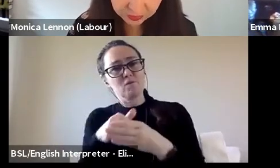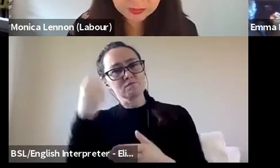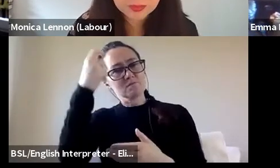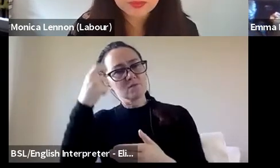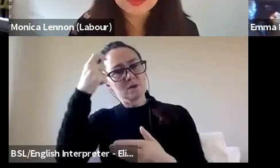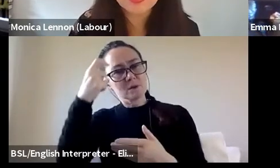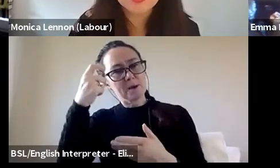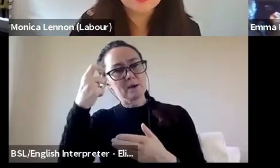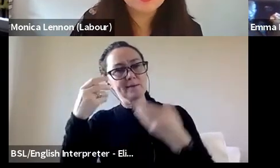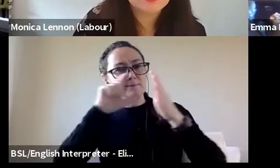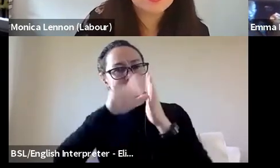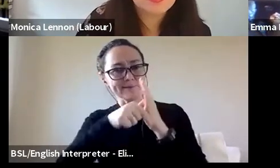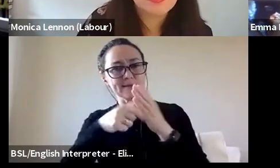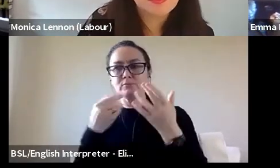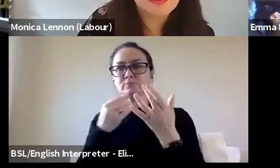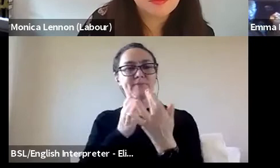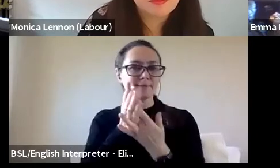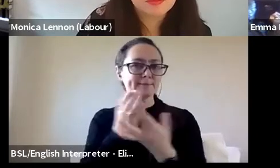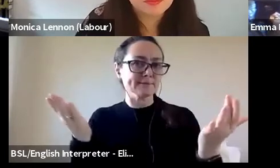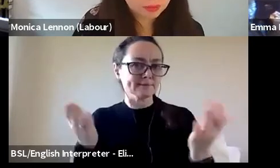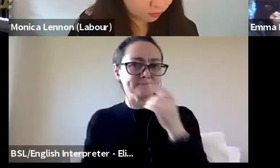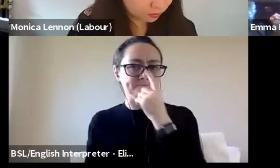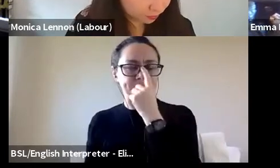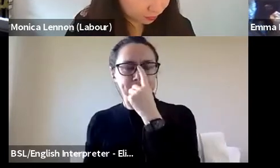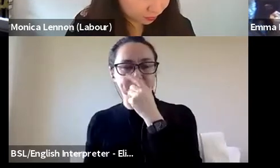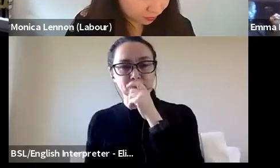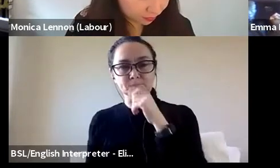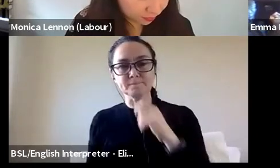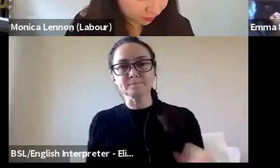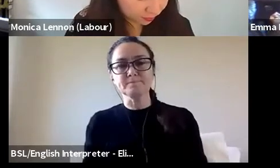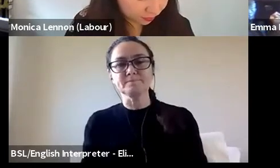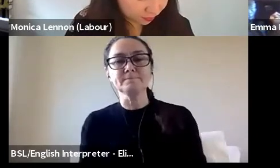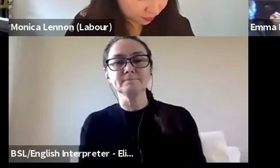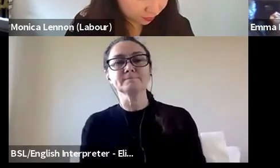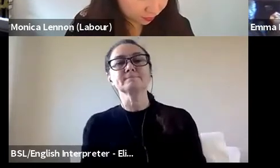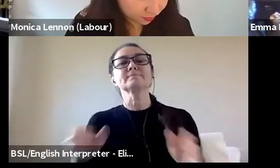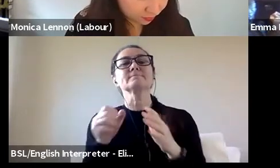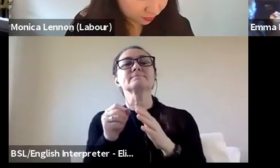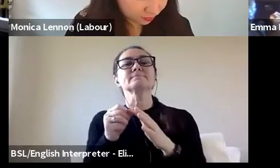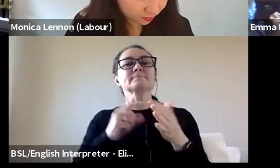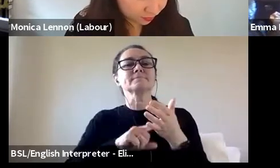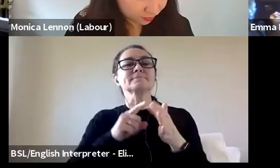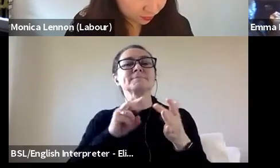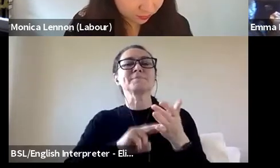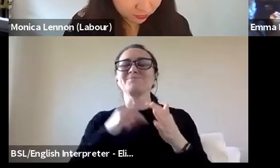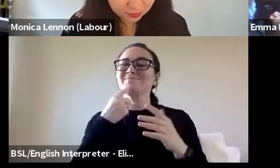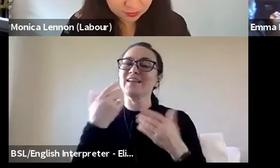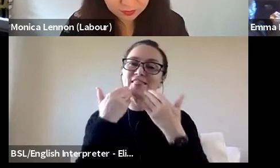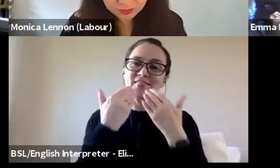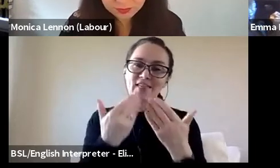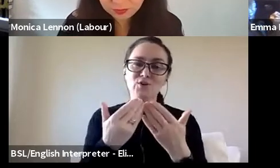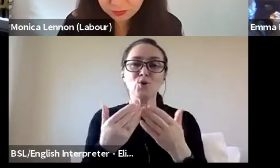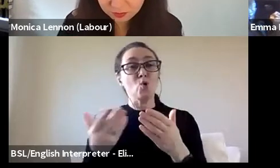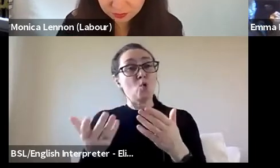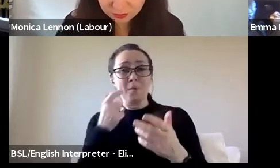we're getting a lot of comments in on training required for bus and taxi drivers,